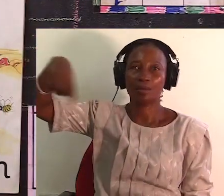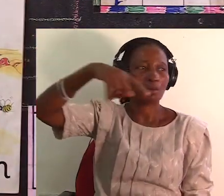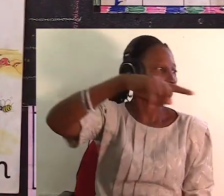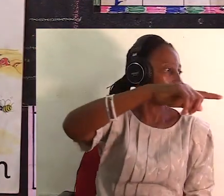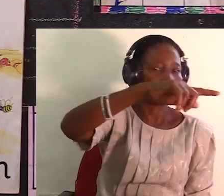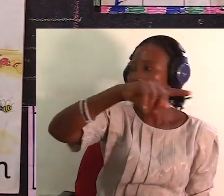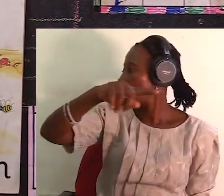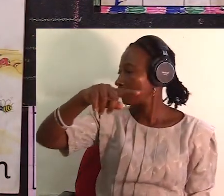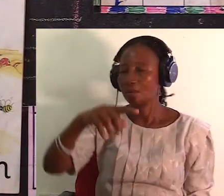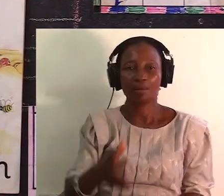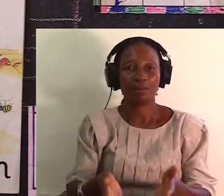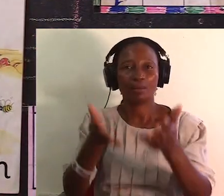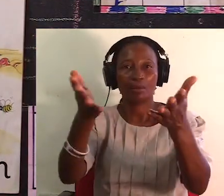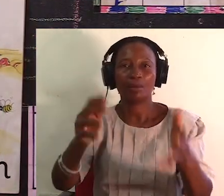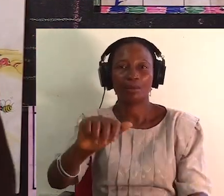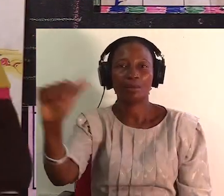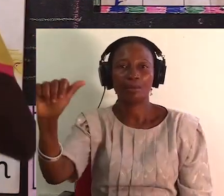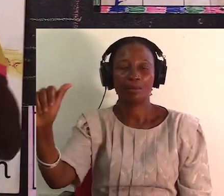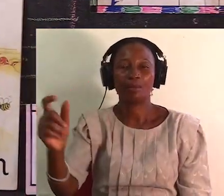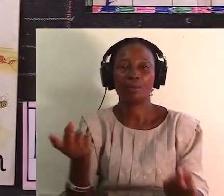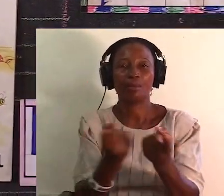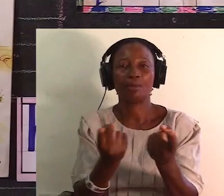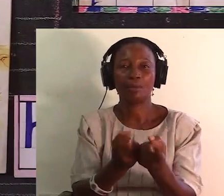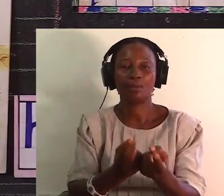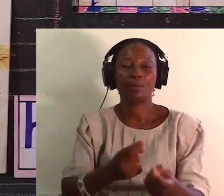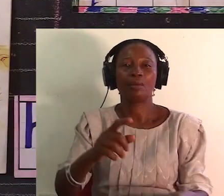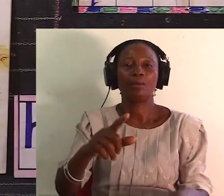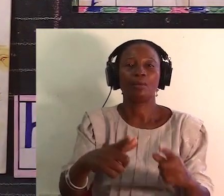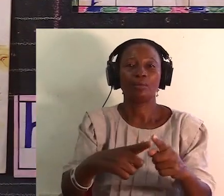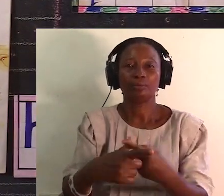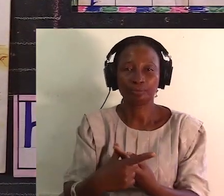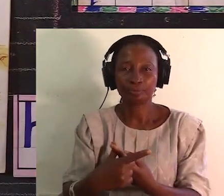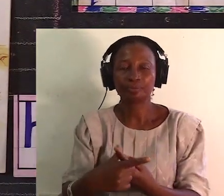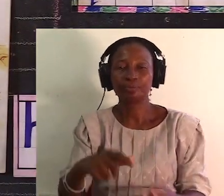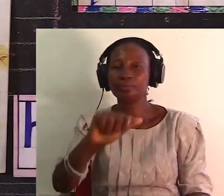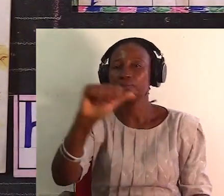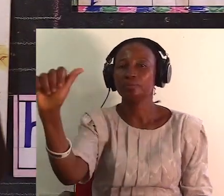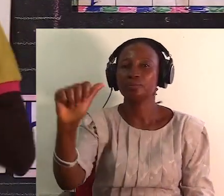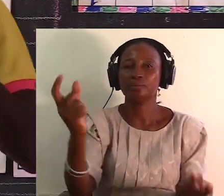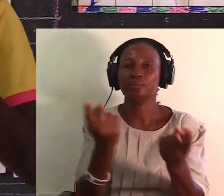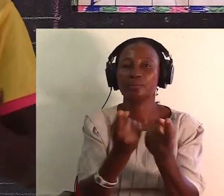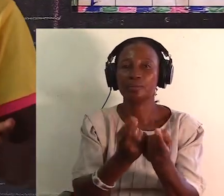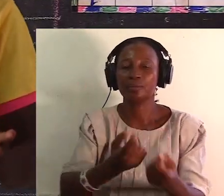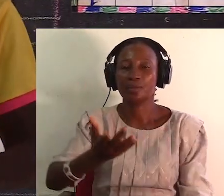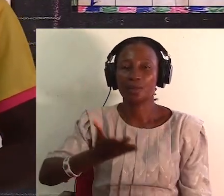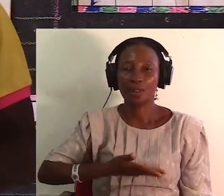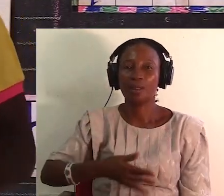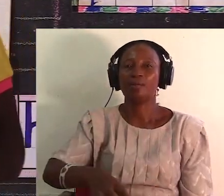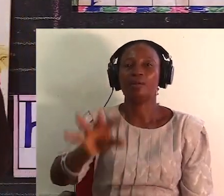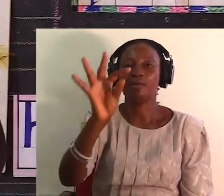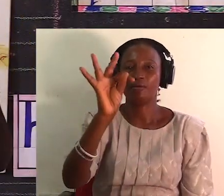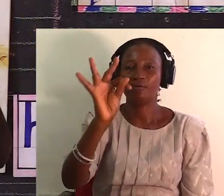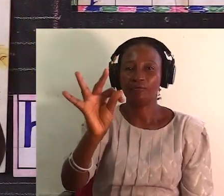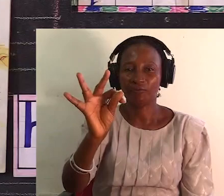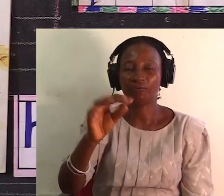and give any object or any word or anything that has f